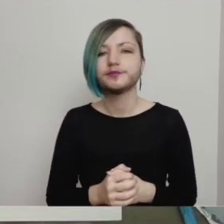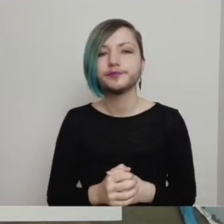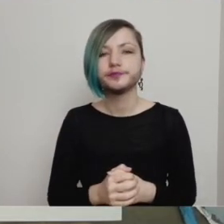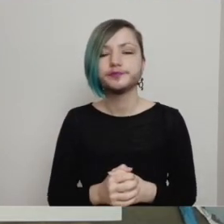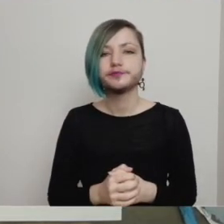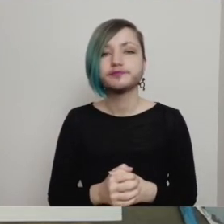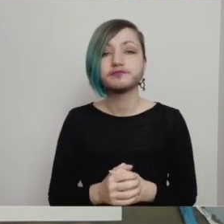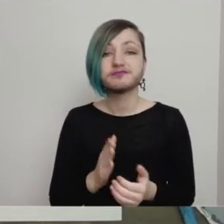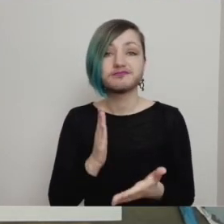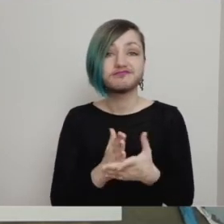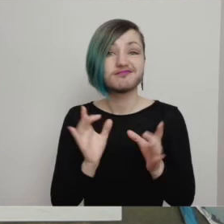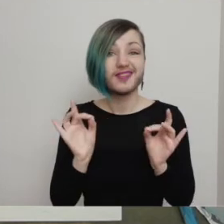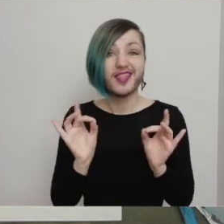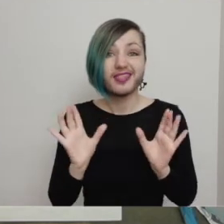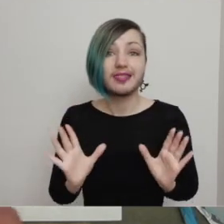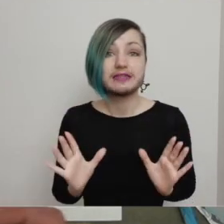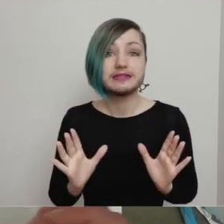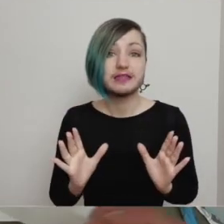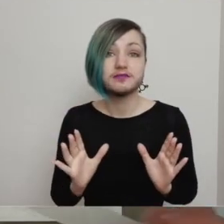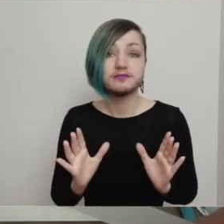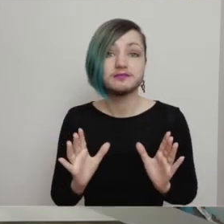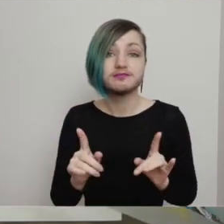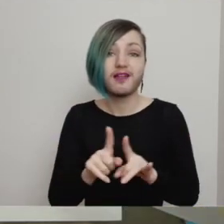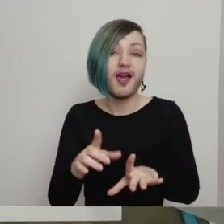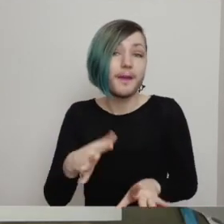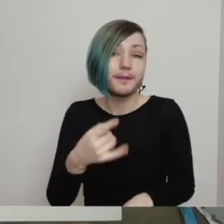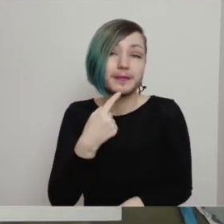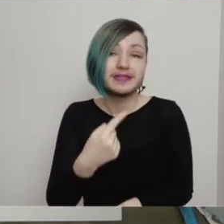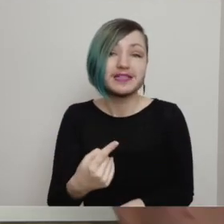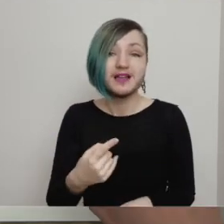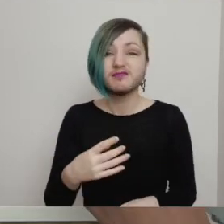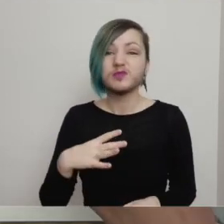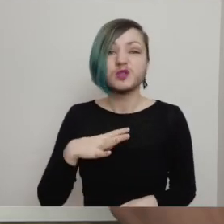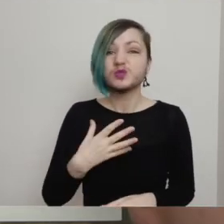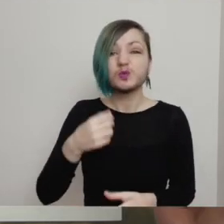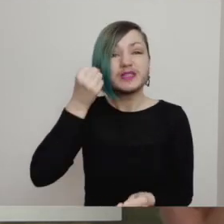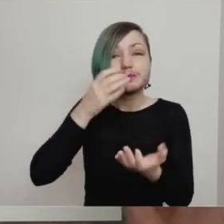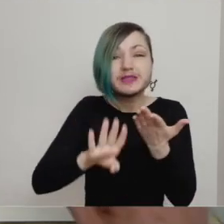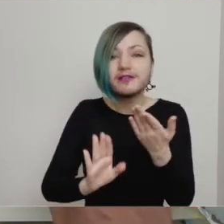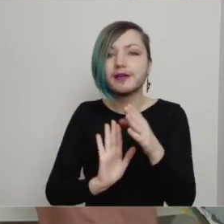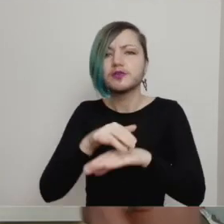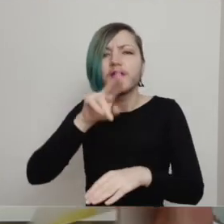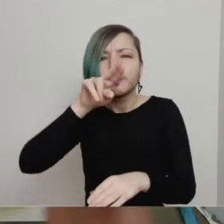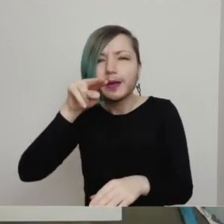that's kind of all there is to it. It's like I say, you don't really need to have any experience with a paintbrush. It's just a really nice